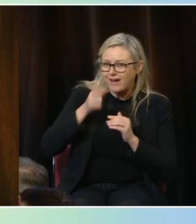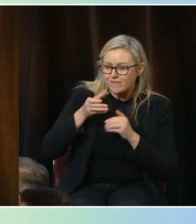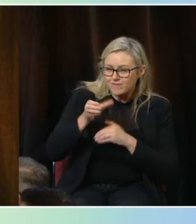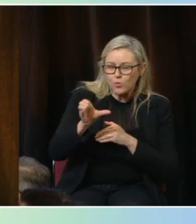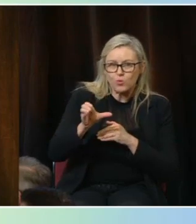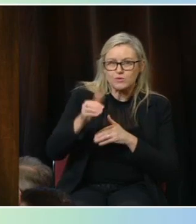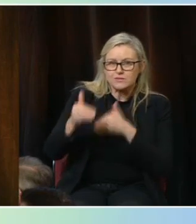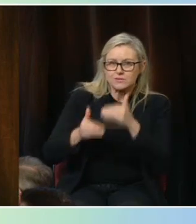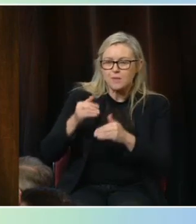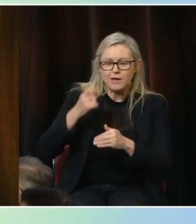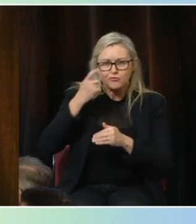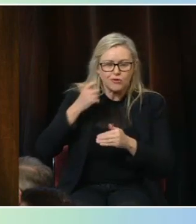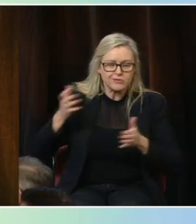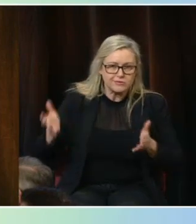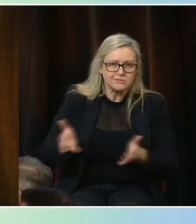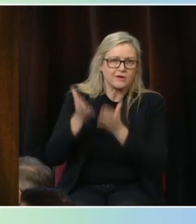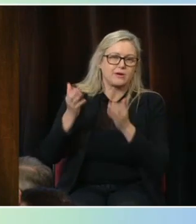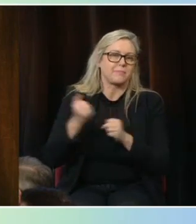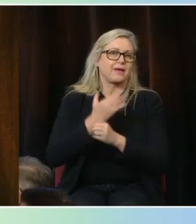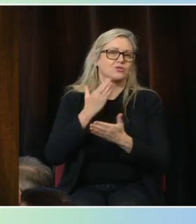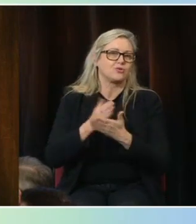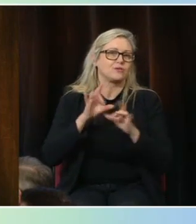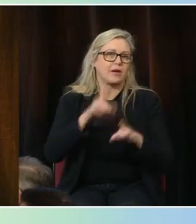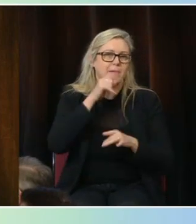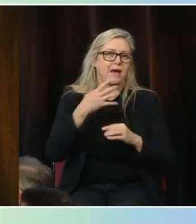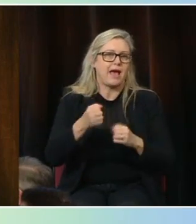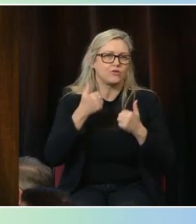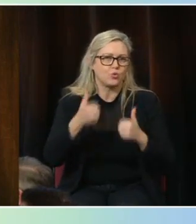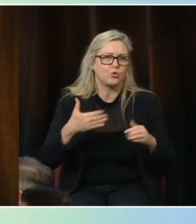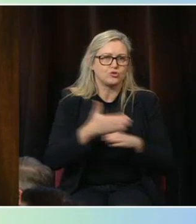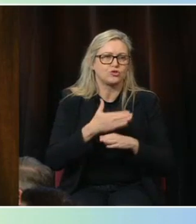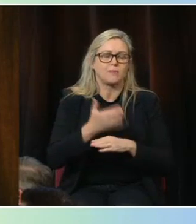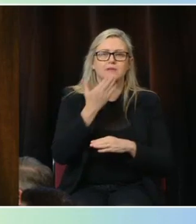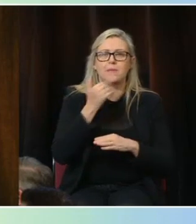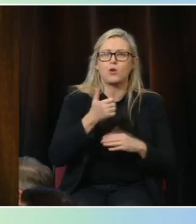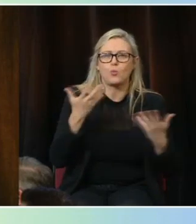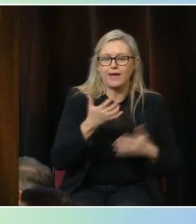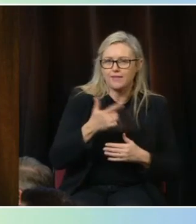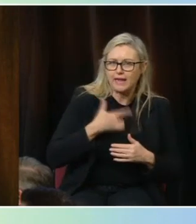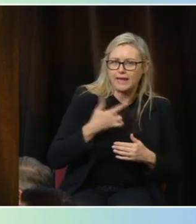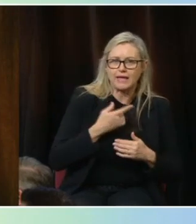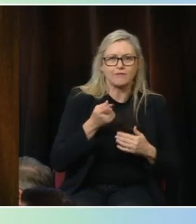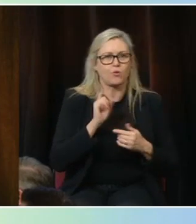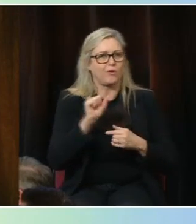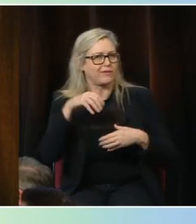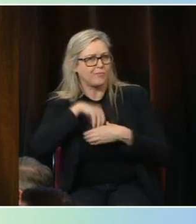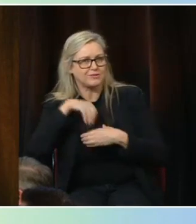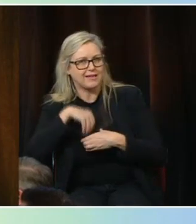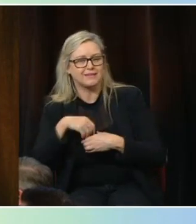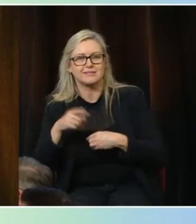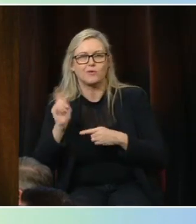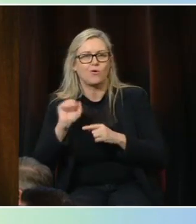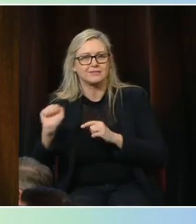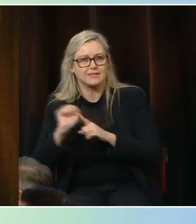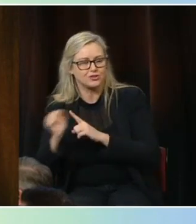to provide good opportunities and jobs for Australians regardless of their location their sector or their personal characteristics and while I don't